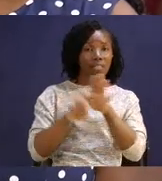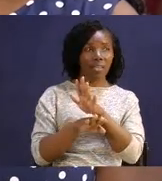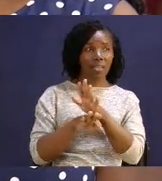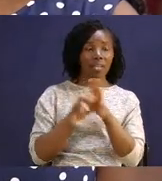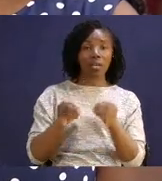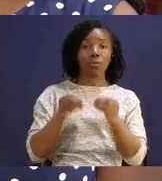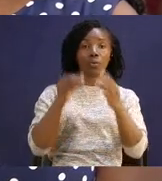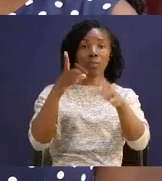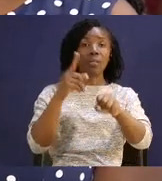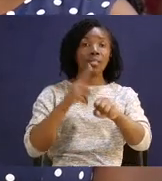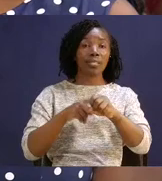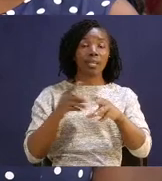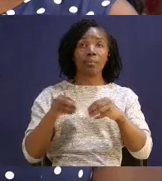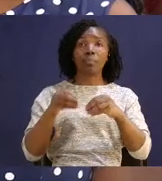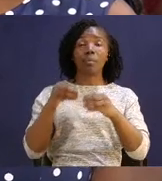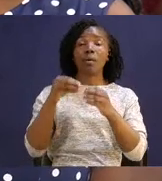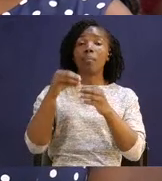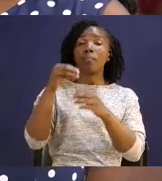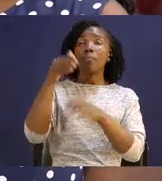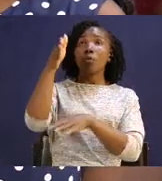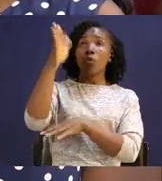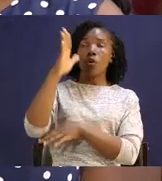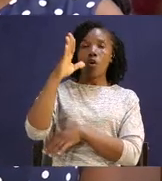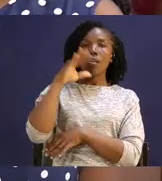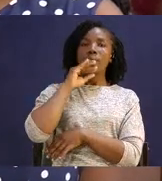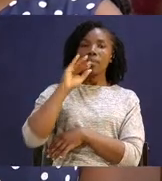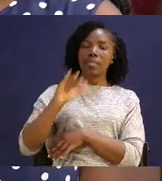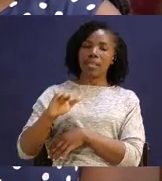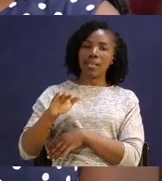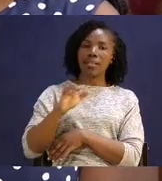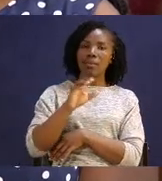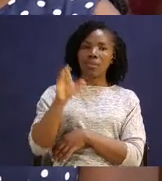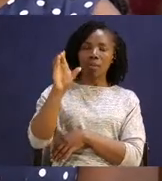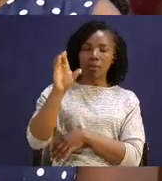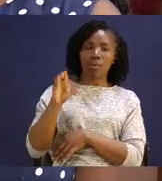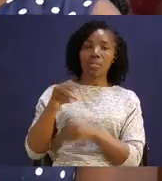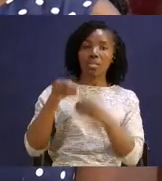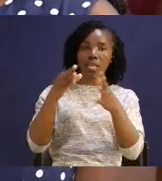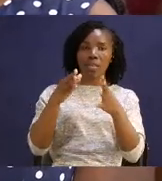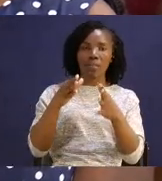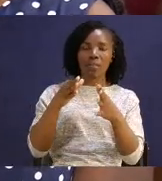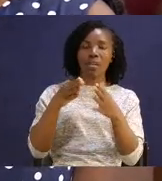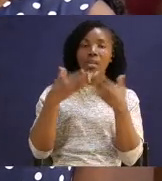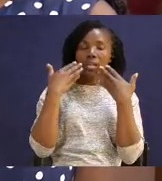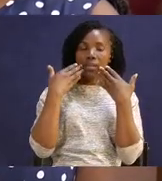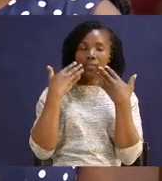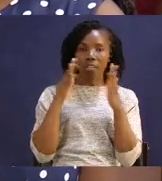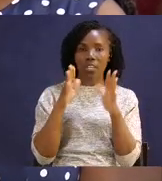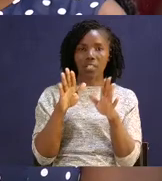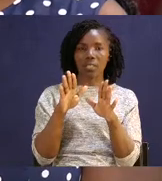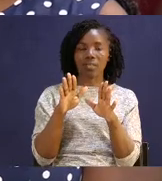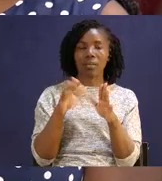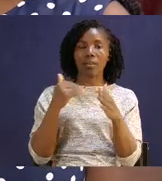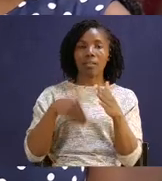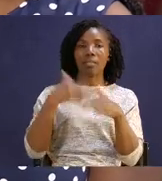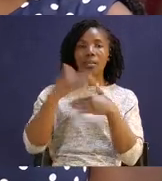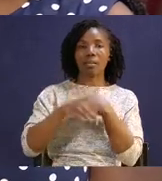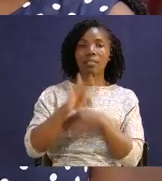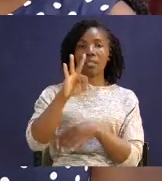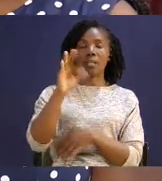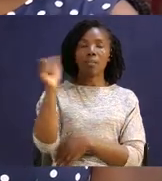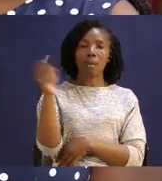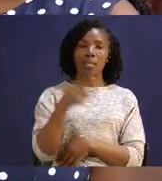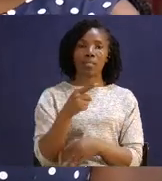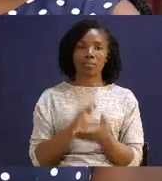given. The moment God gave his son, he gave you those things. in the next 3 months, is